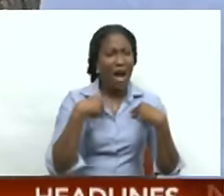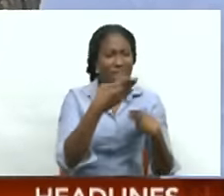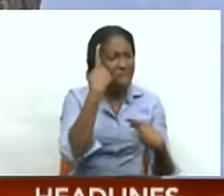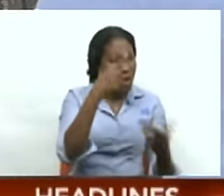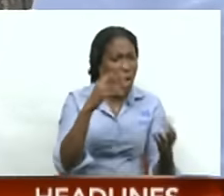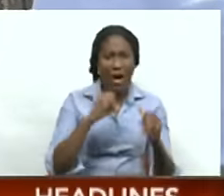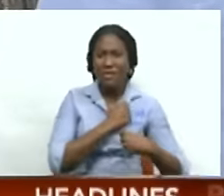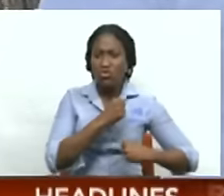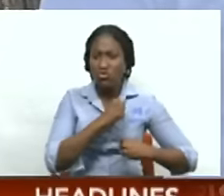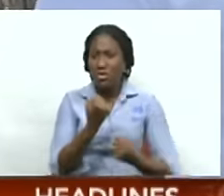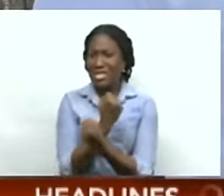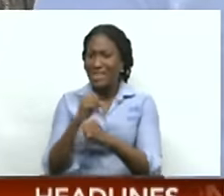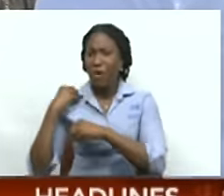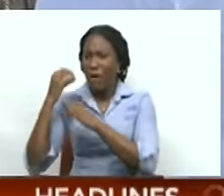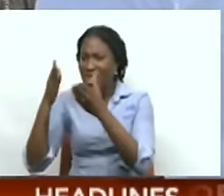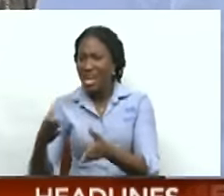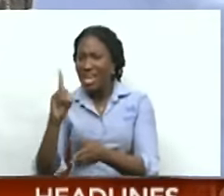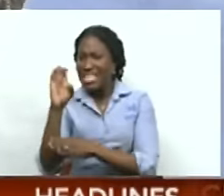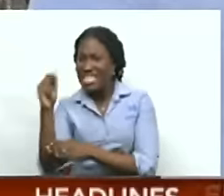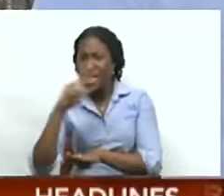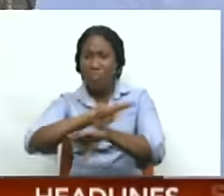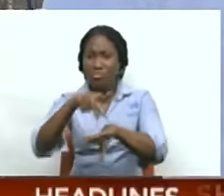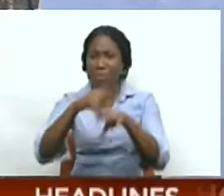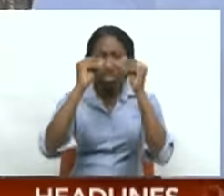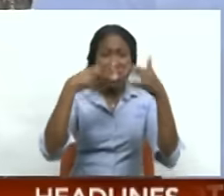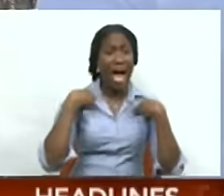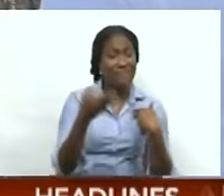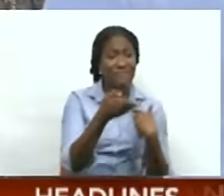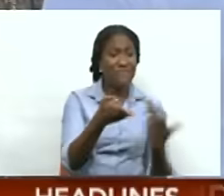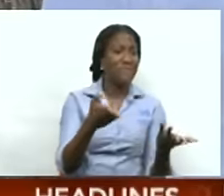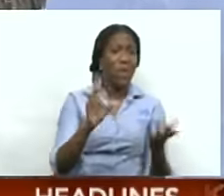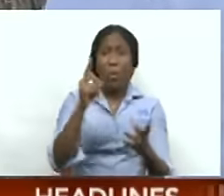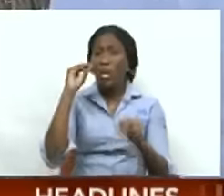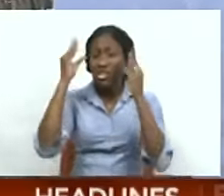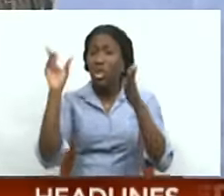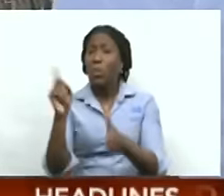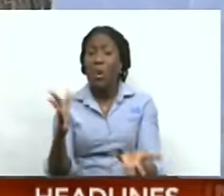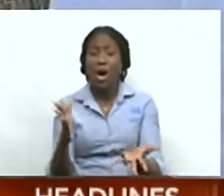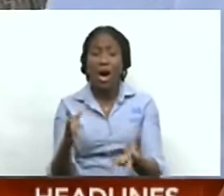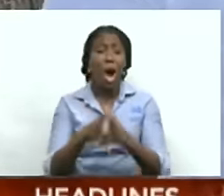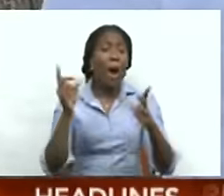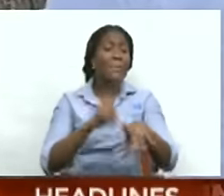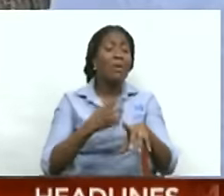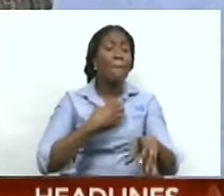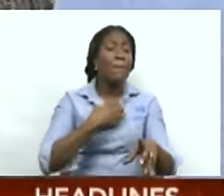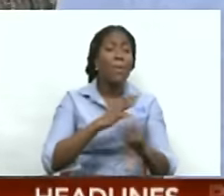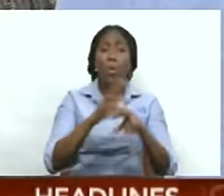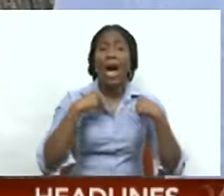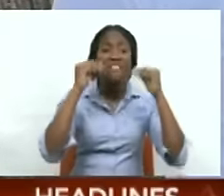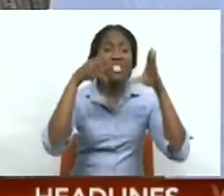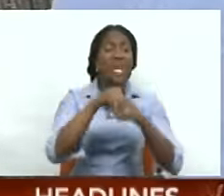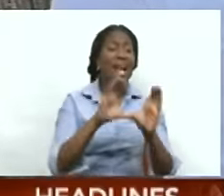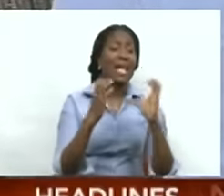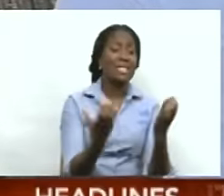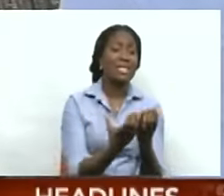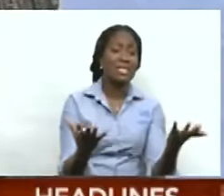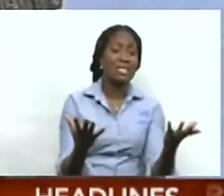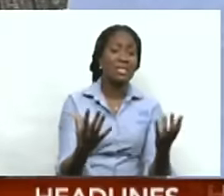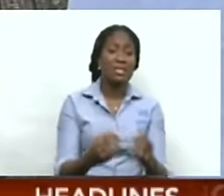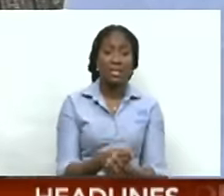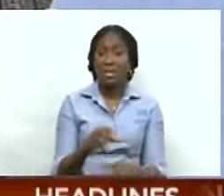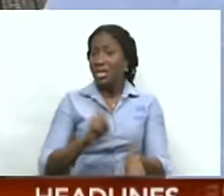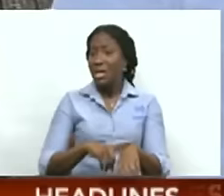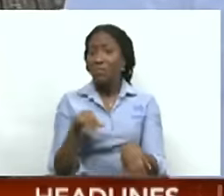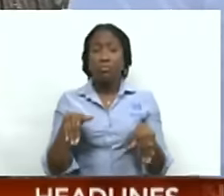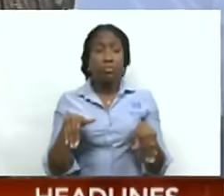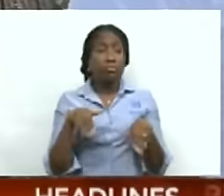they have the principal, they have teachers. What are the teachers? How much time they complain they don't have a teacher in the class? How much free period they have for the day? If they have somebody to supervise the